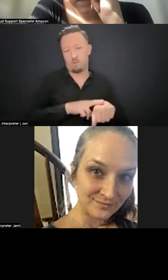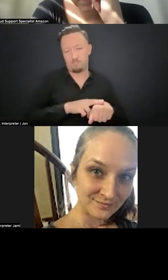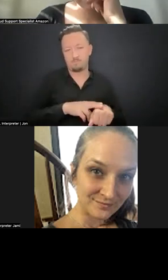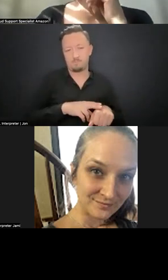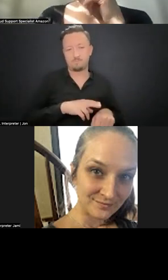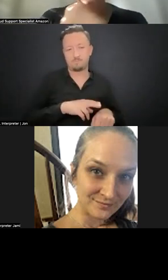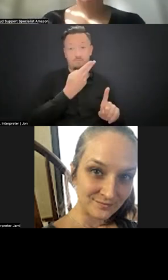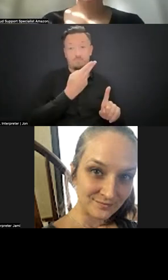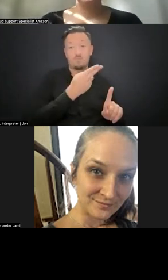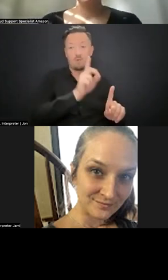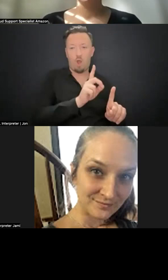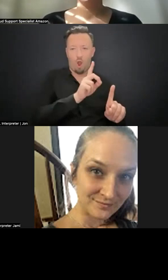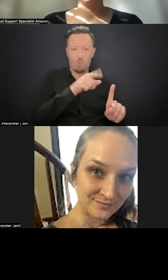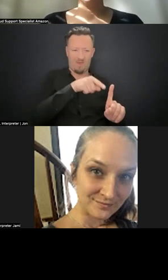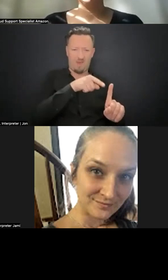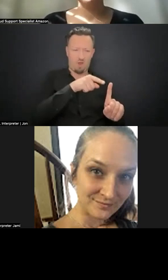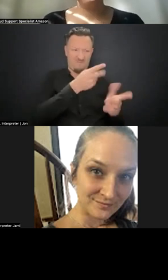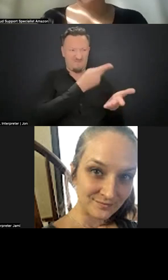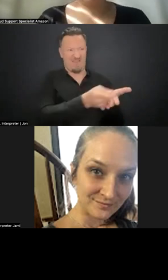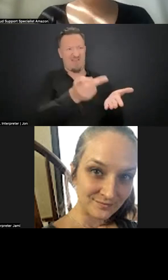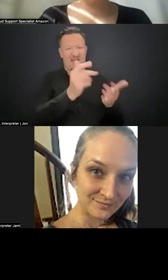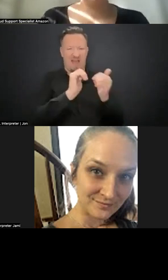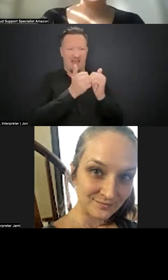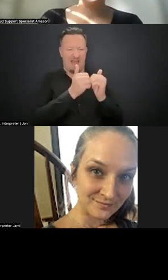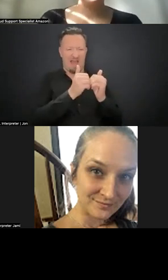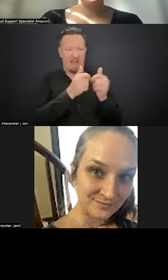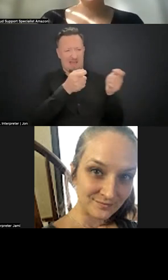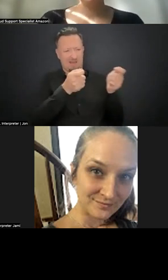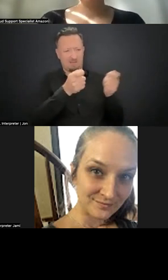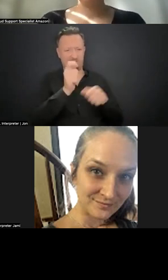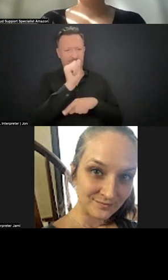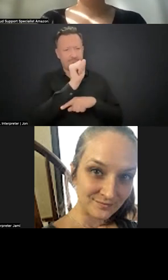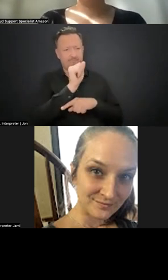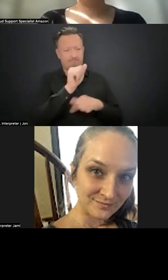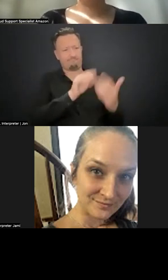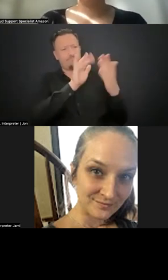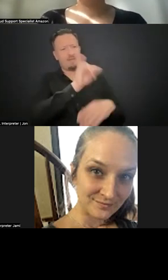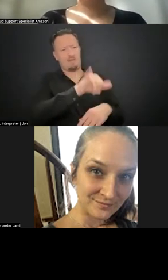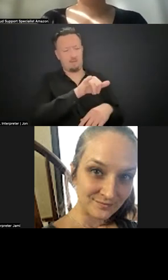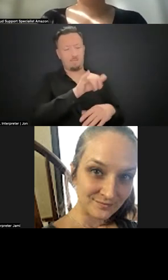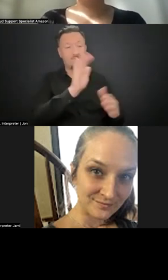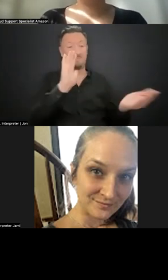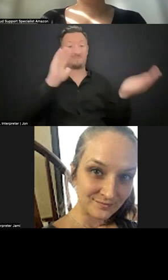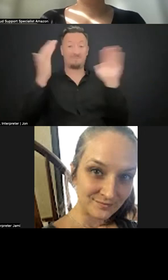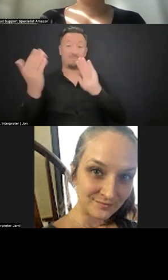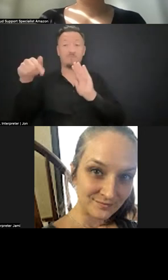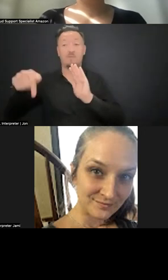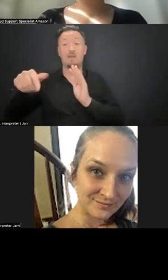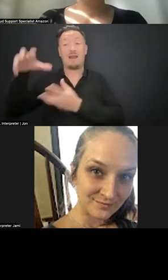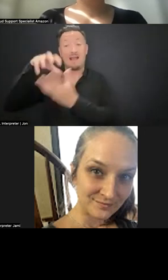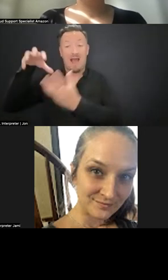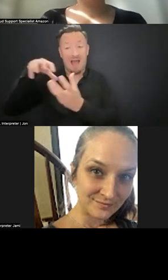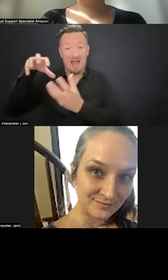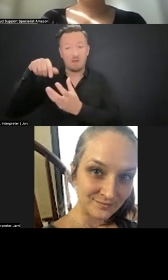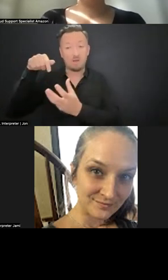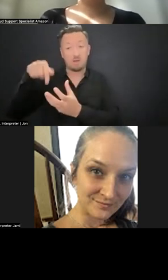hardware failure. How do you overcome that? In the cloud computing model that we're going to look at,